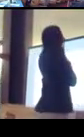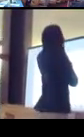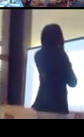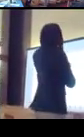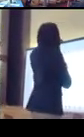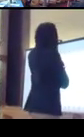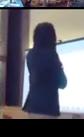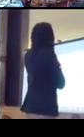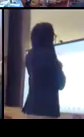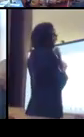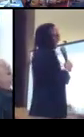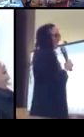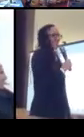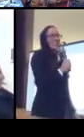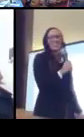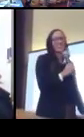I've been surprised.